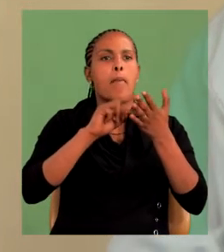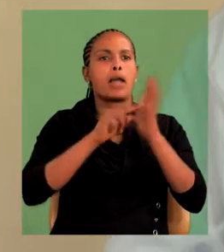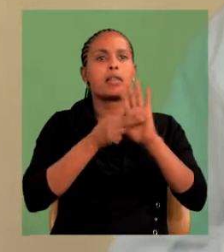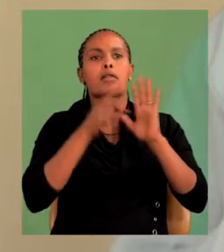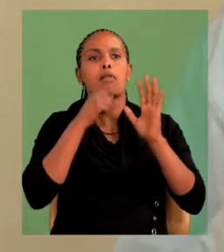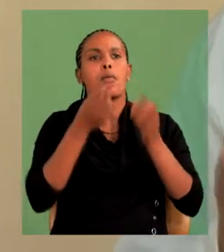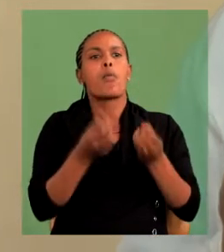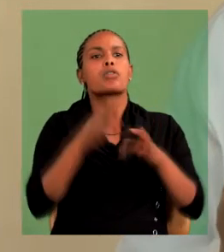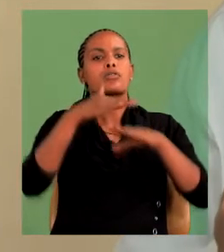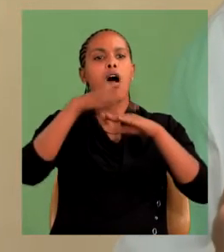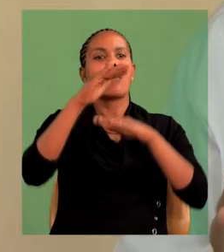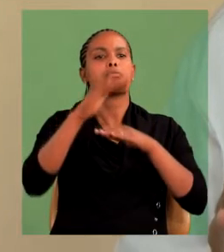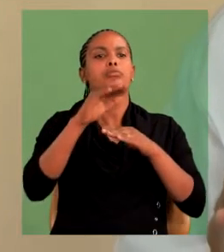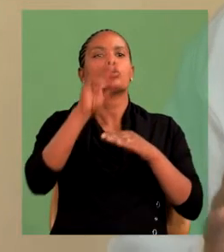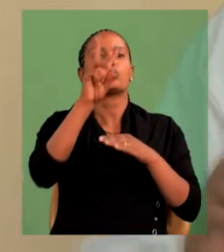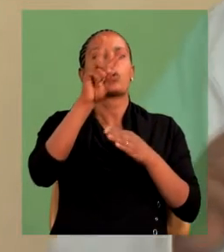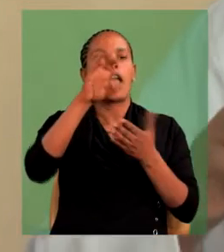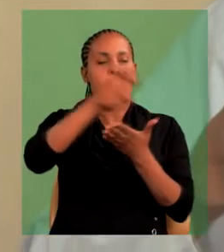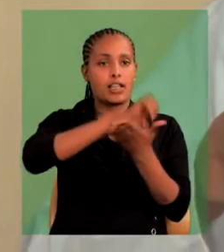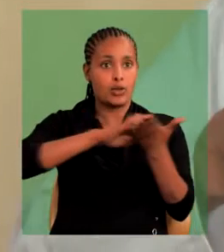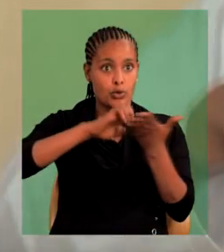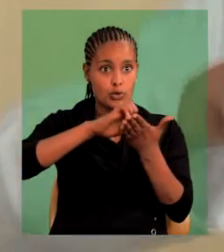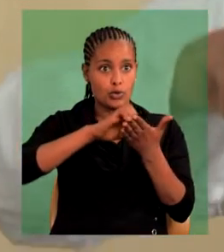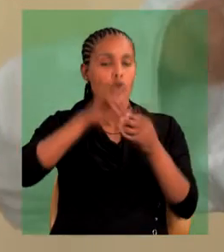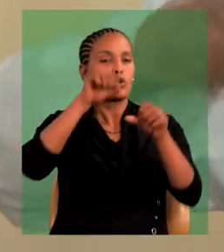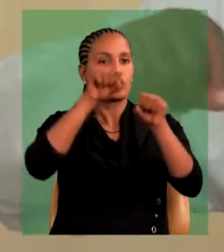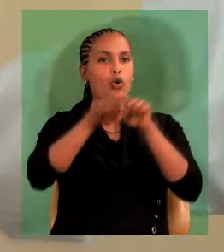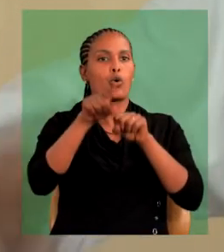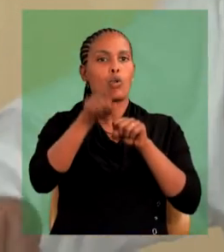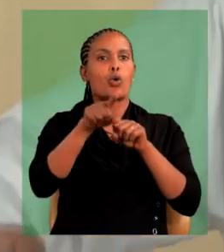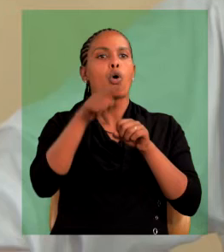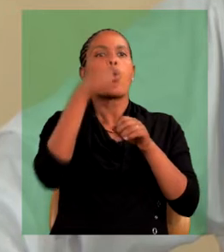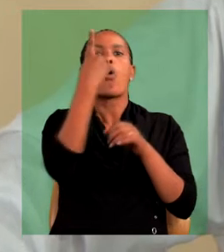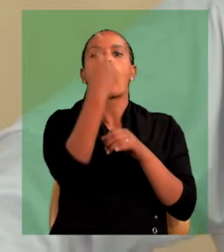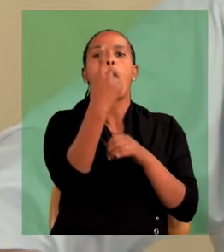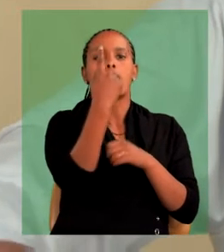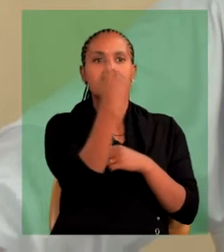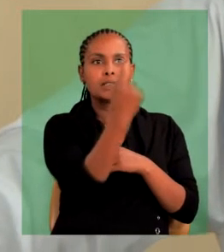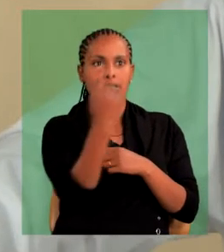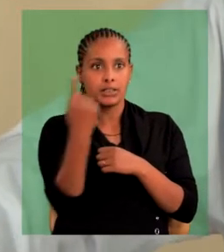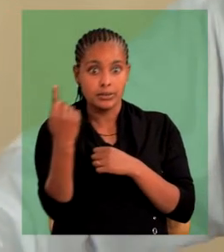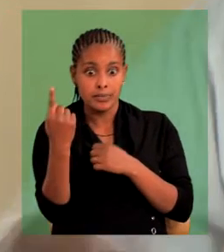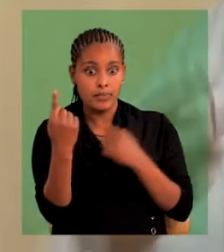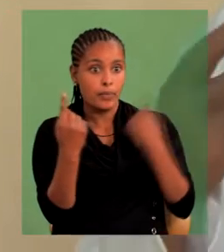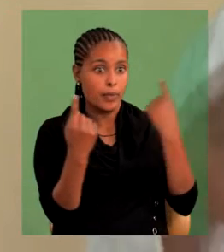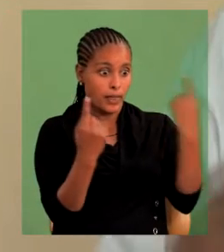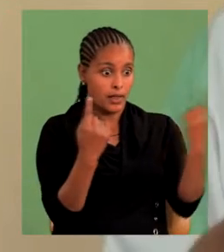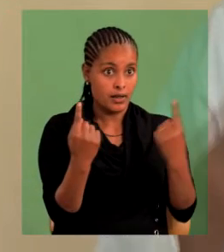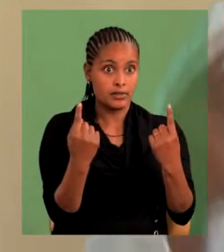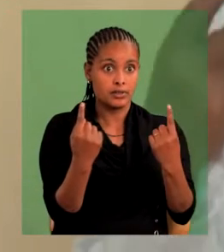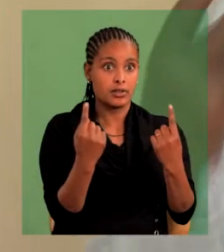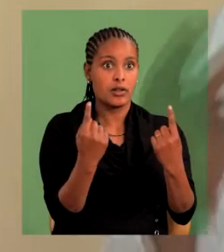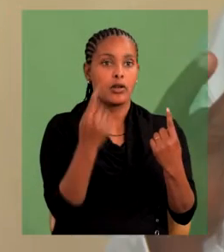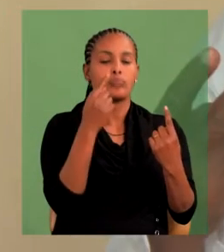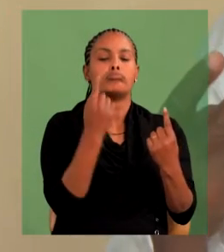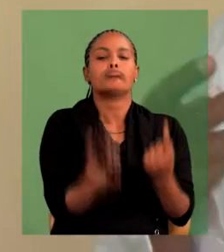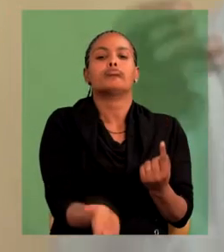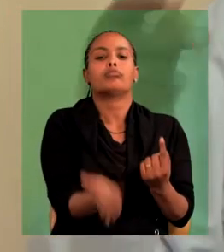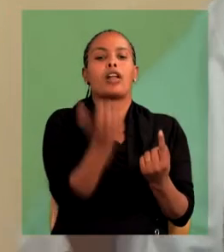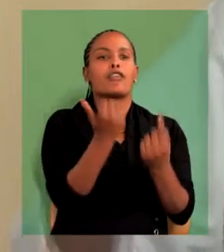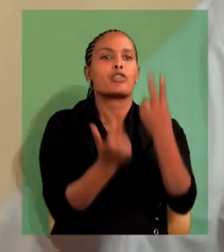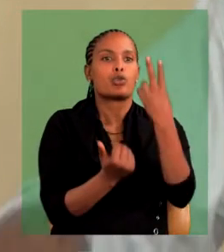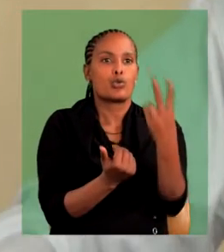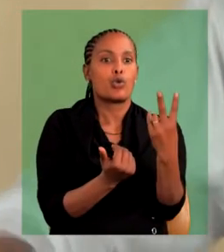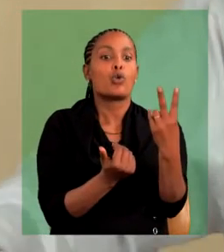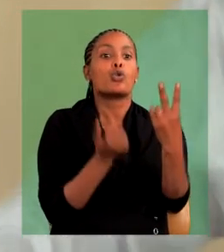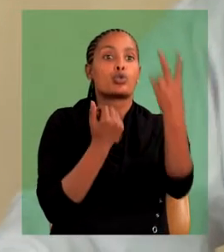carry more than 2 electrons. So you put 1 each in 4 of them, and you will be left with 2.